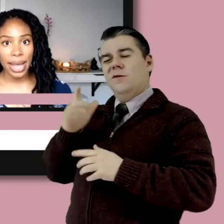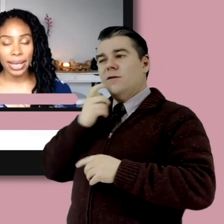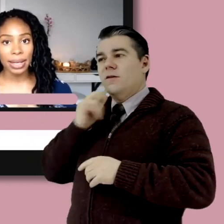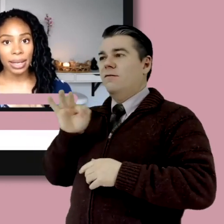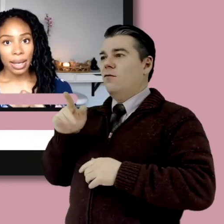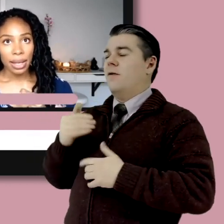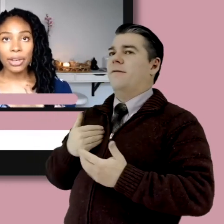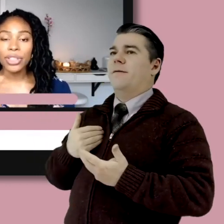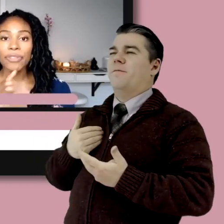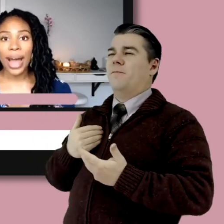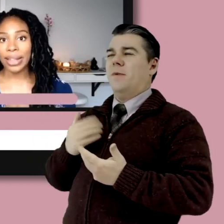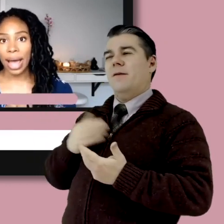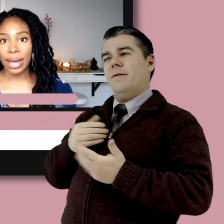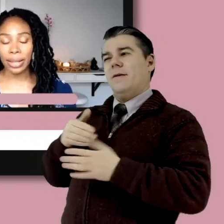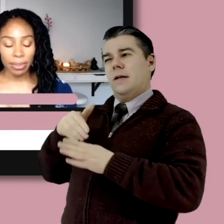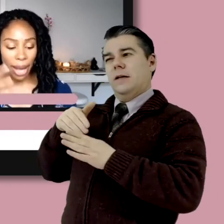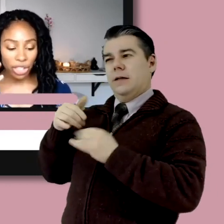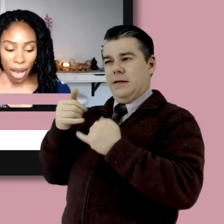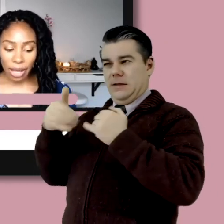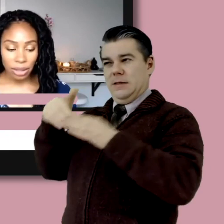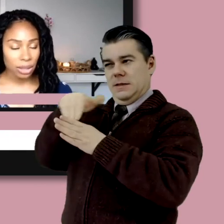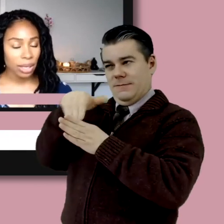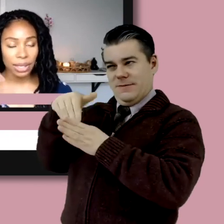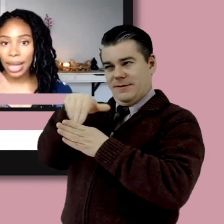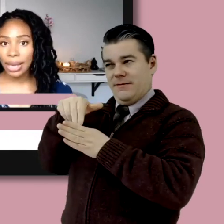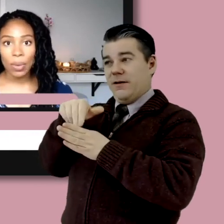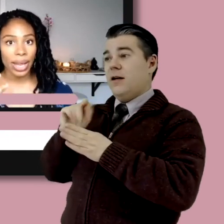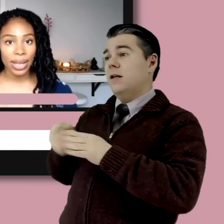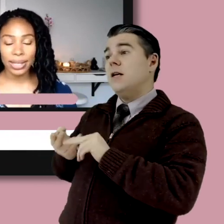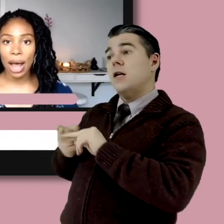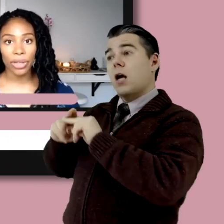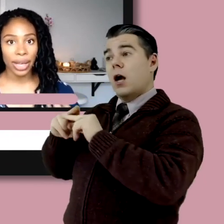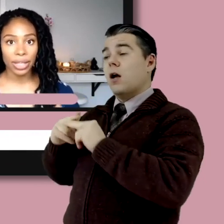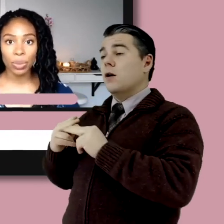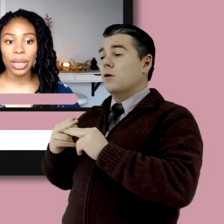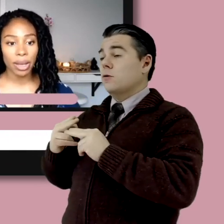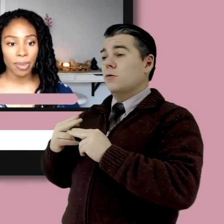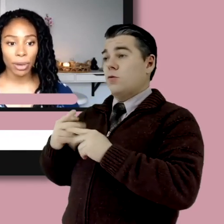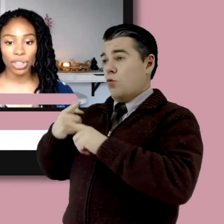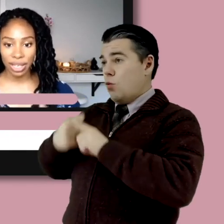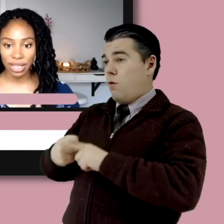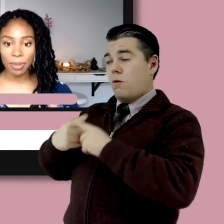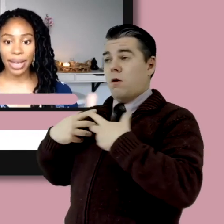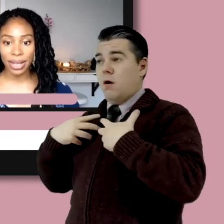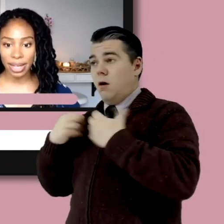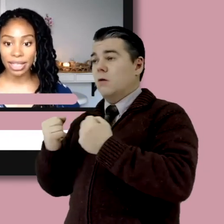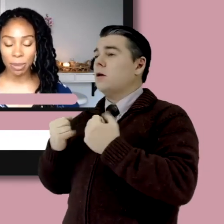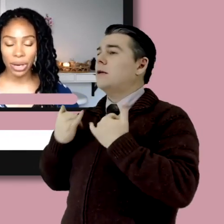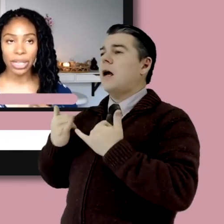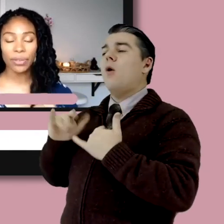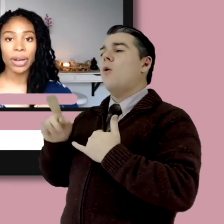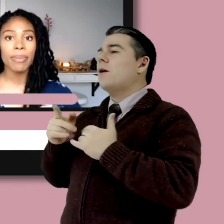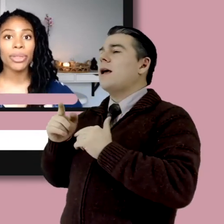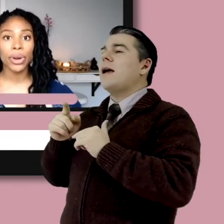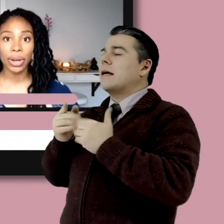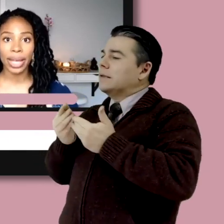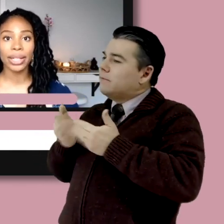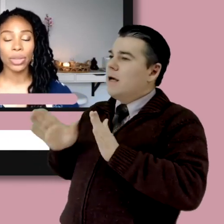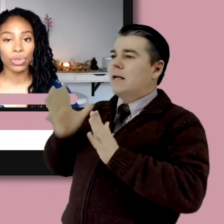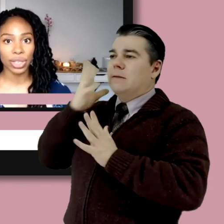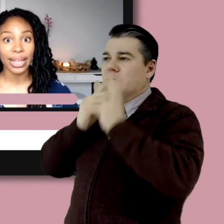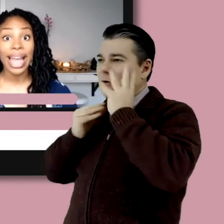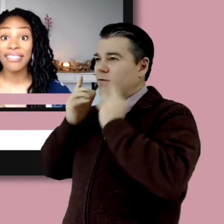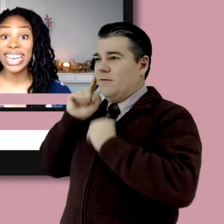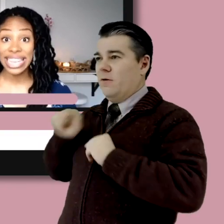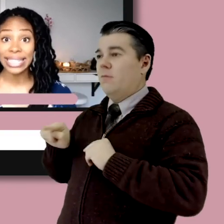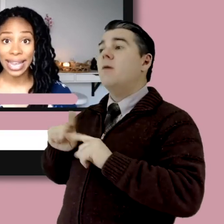there's a fine line. Like, my child is gaining weight, he's healthy. It's really about just expanding the experience for him. But there are kids